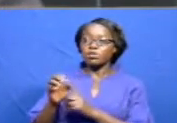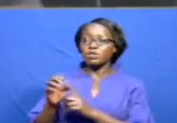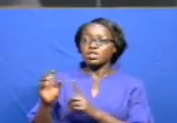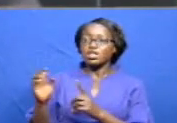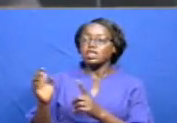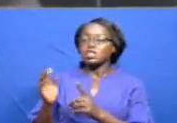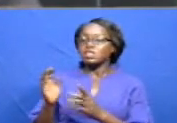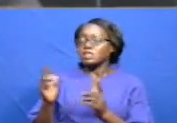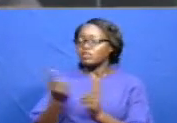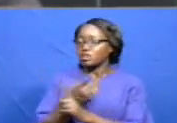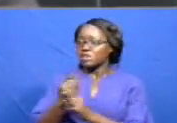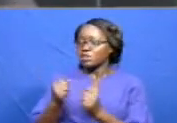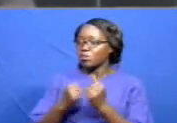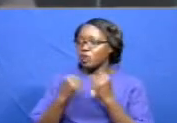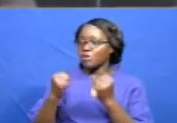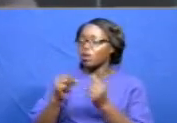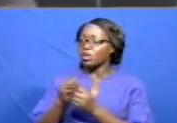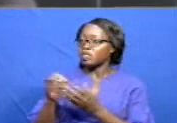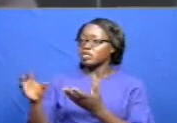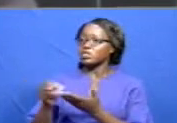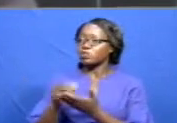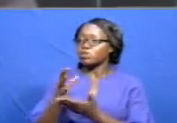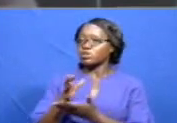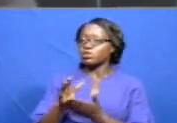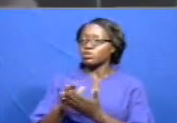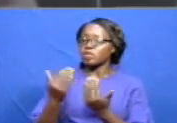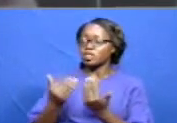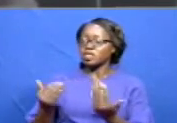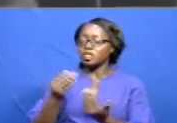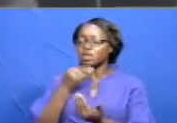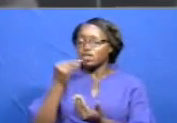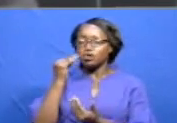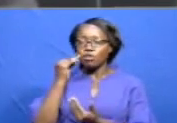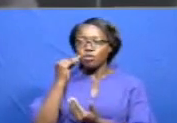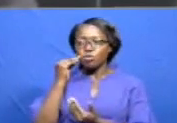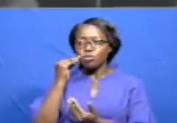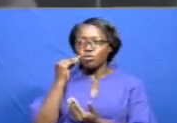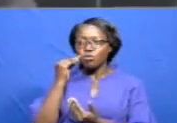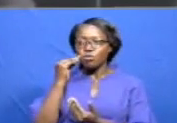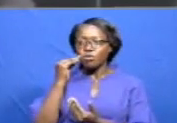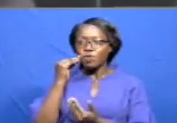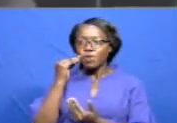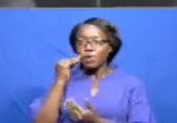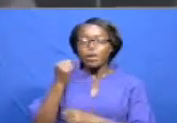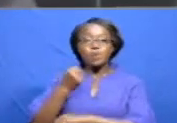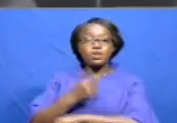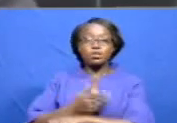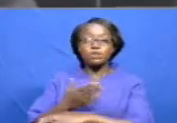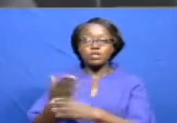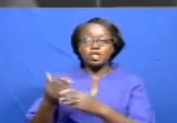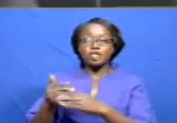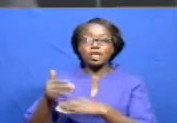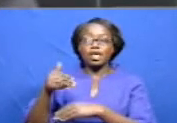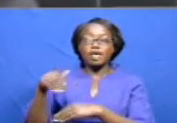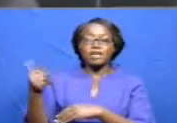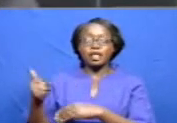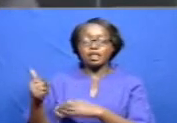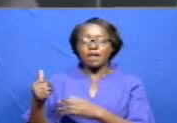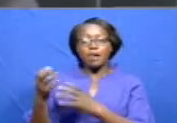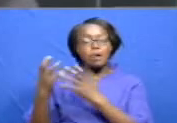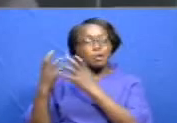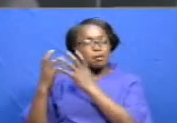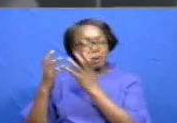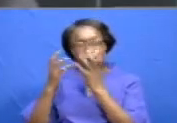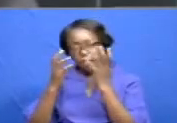power distribution. We've got kids at home now who are not in school, and that is an extra burden on our staff and